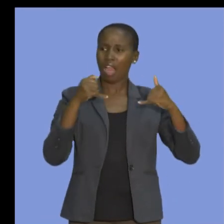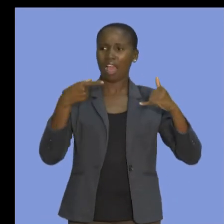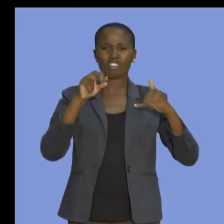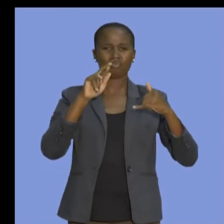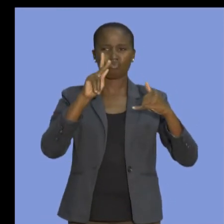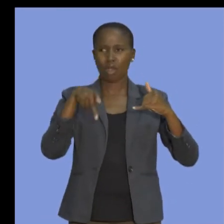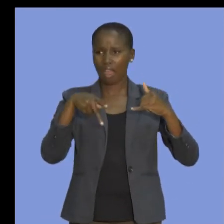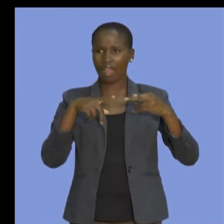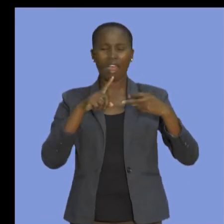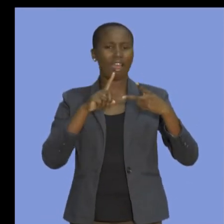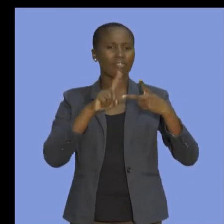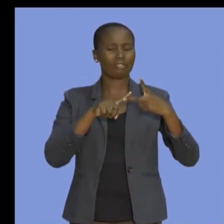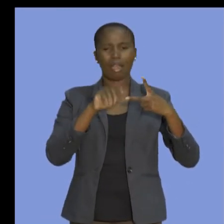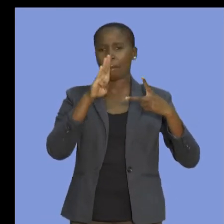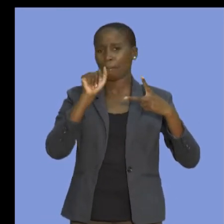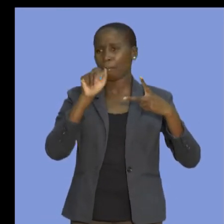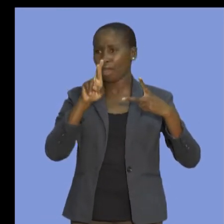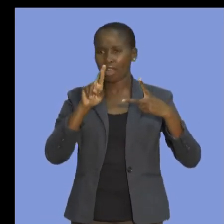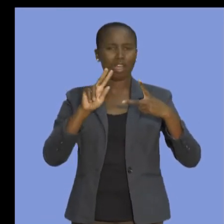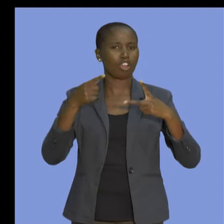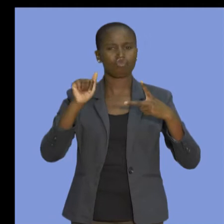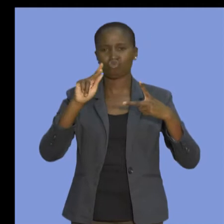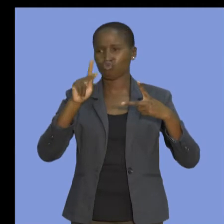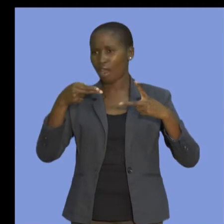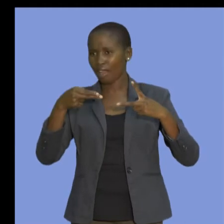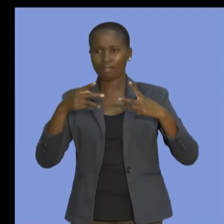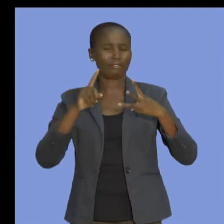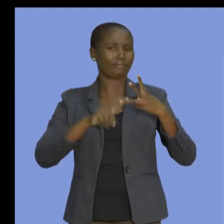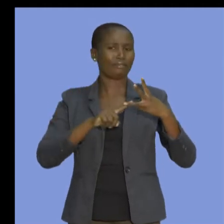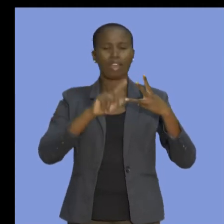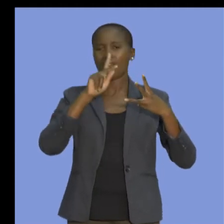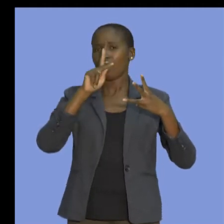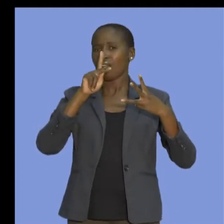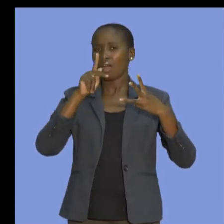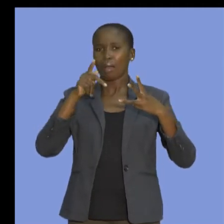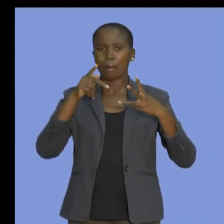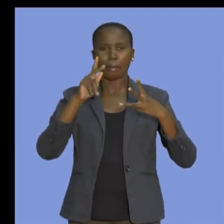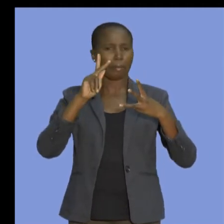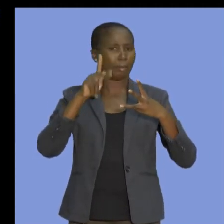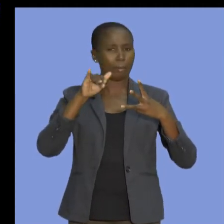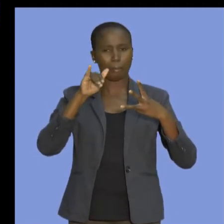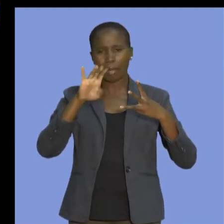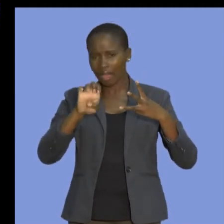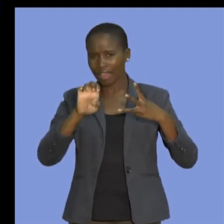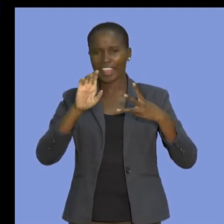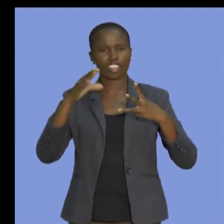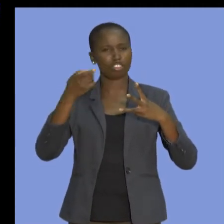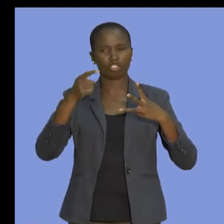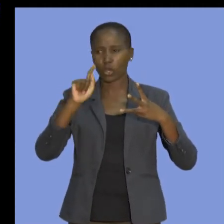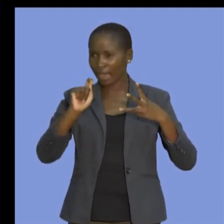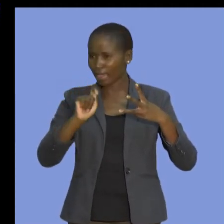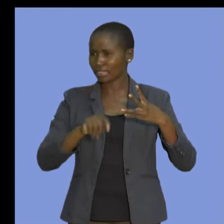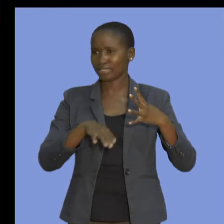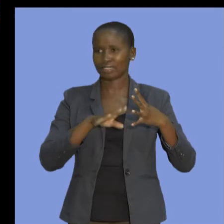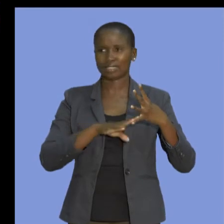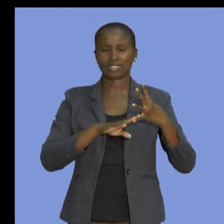represent data, pie chart. We'll look at some of them. Pie chart, box and whisker, we'll discuss that. This is just